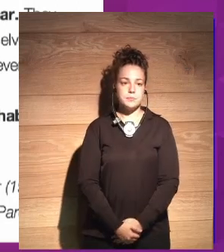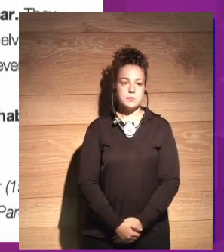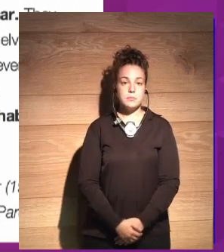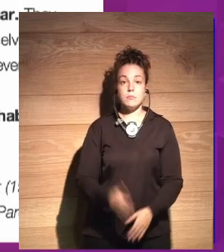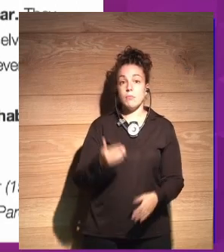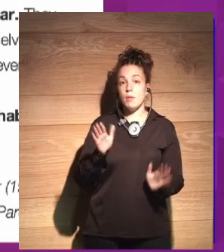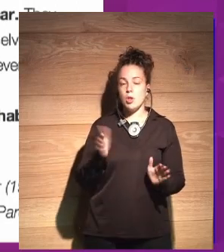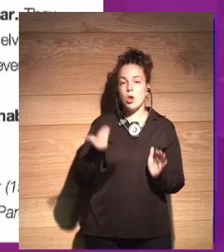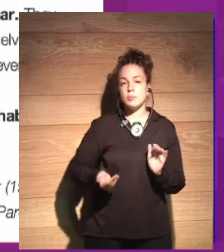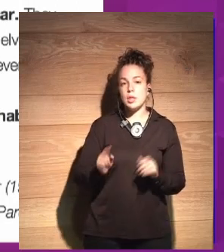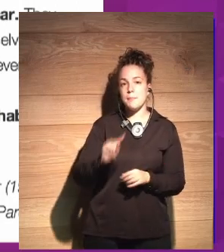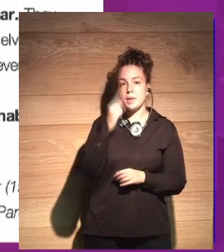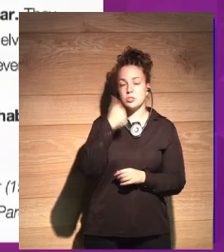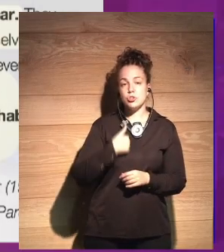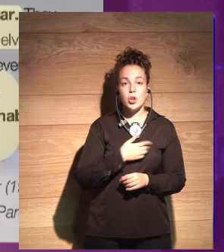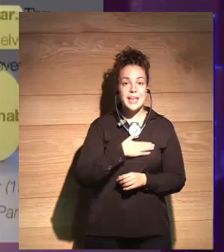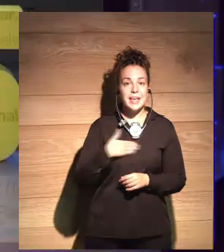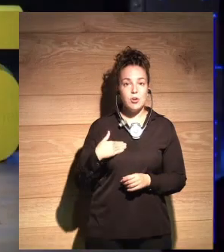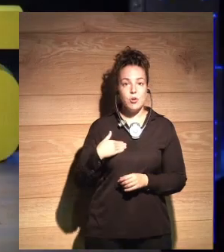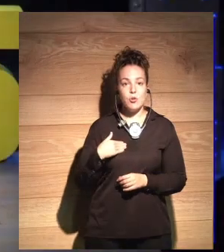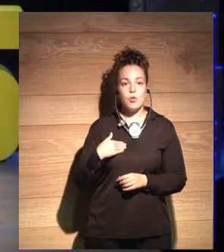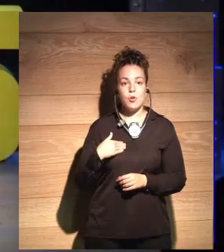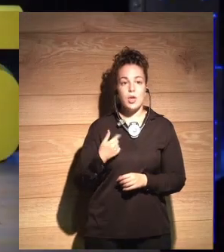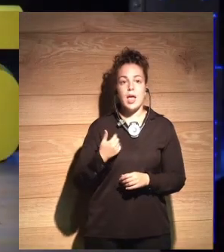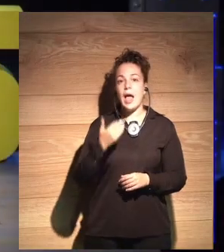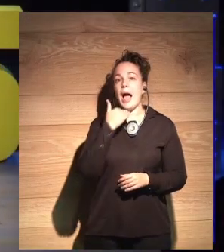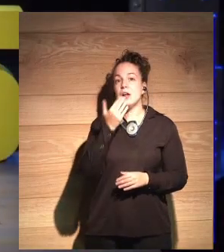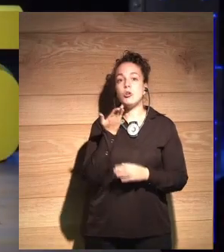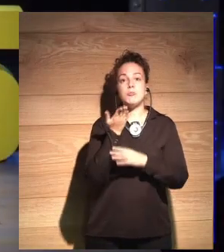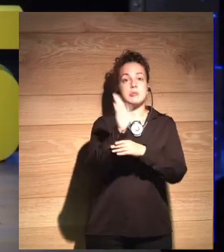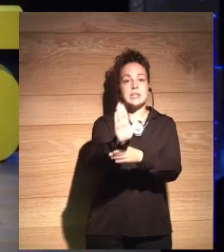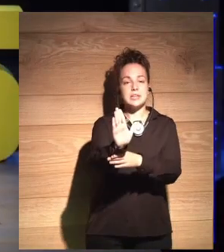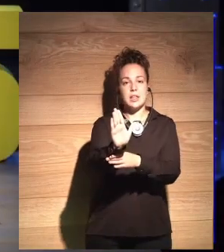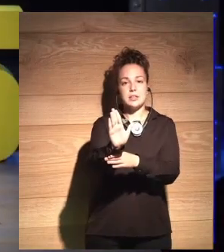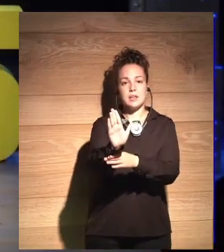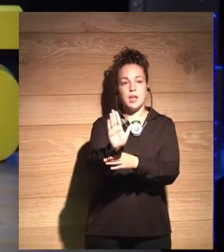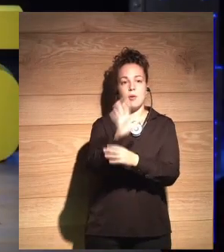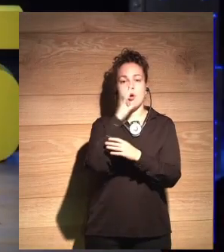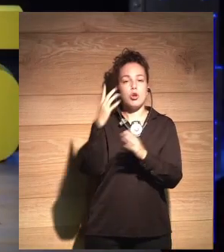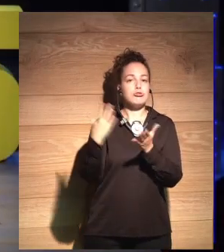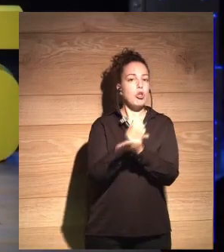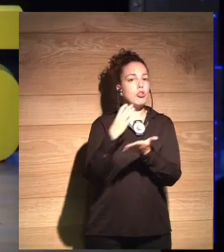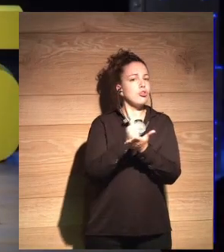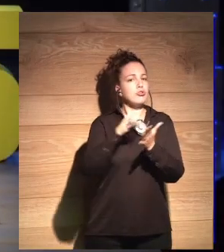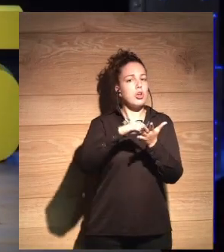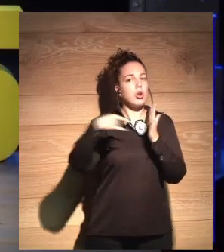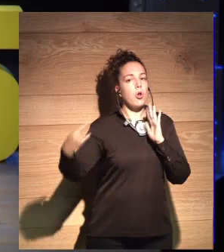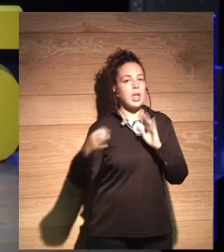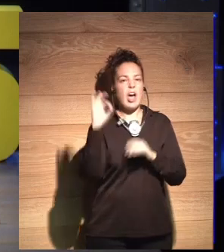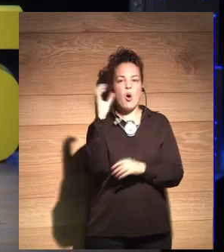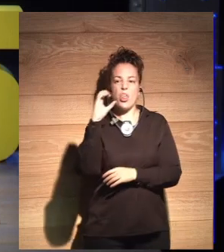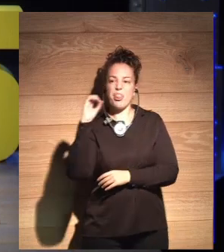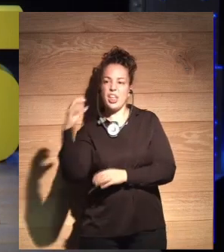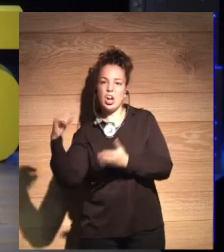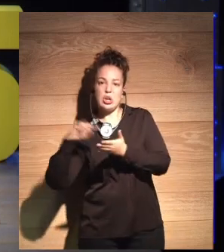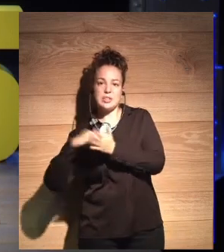that is not, oh, it's all tech, or there's no tech at all. We need to have something in the middle that we can all work on in our